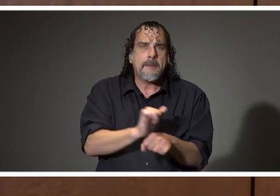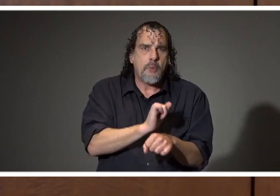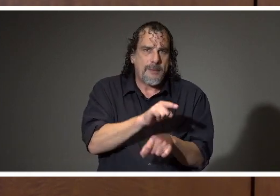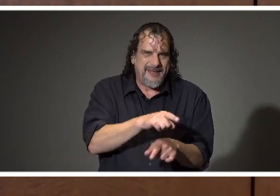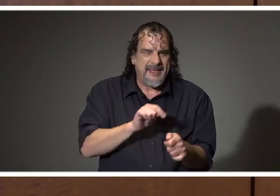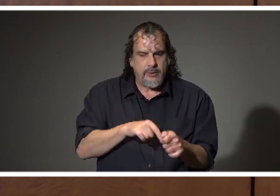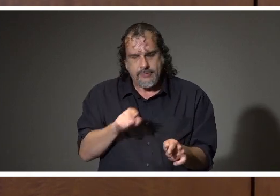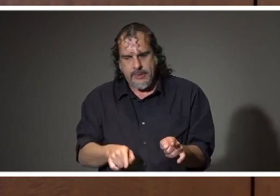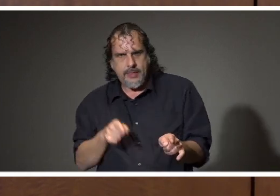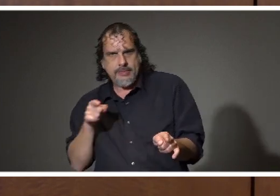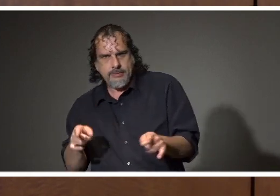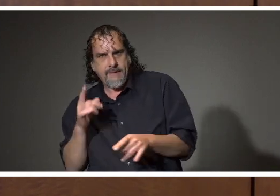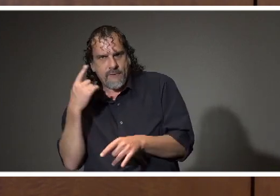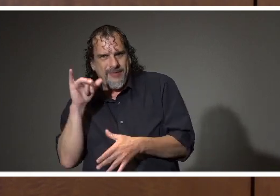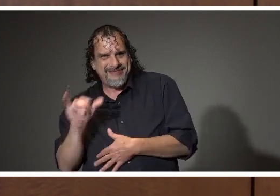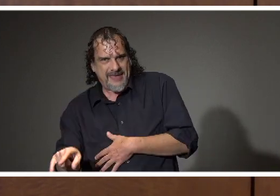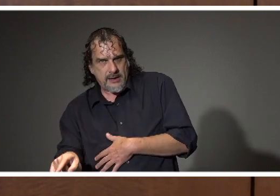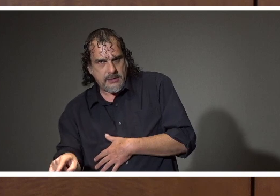to the